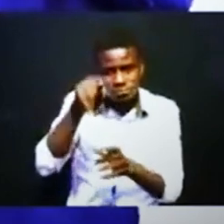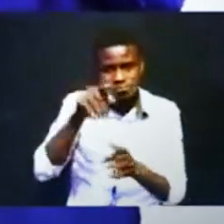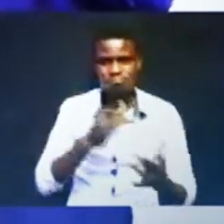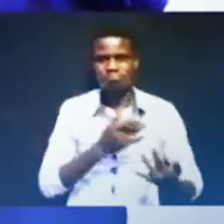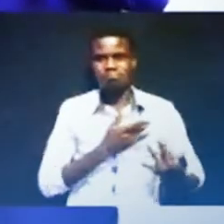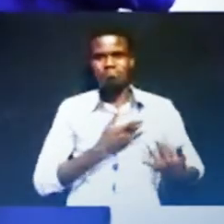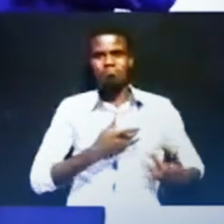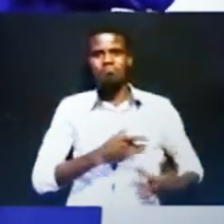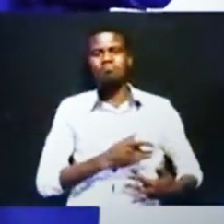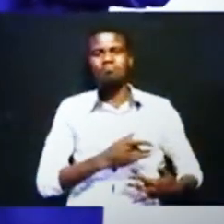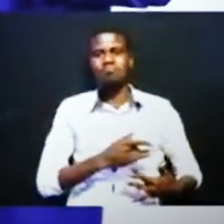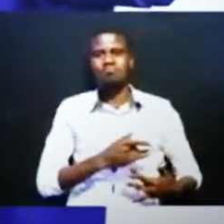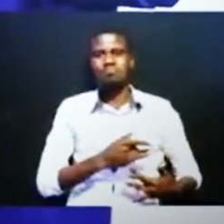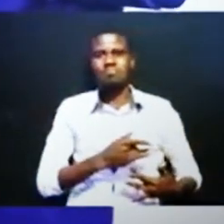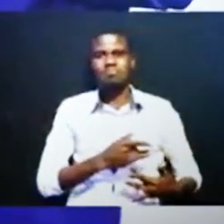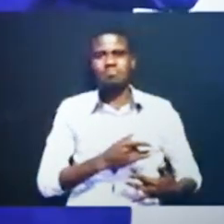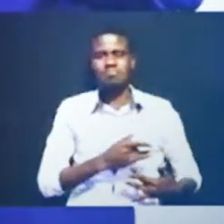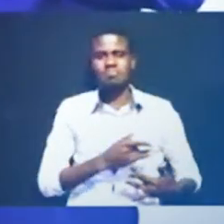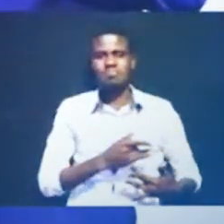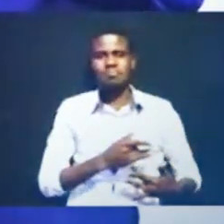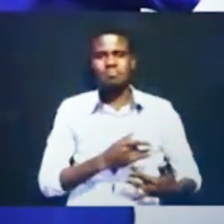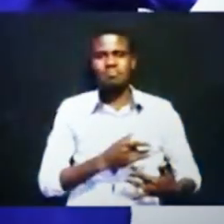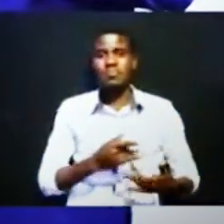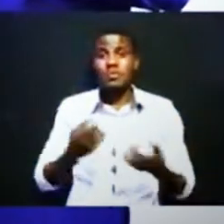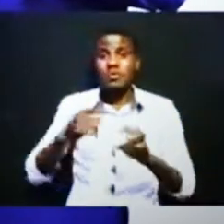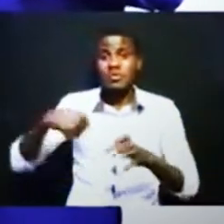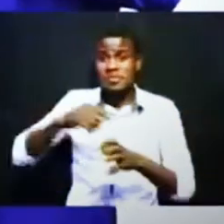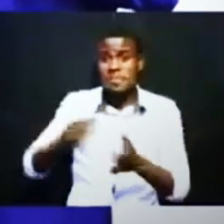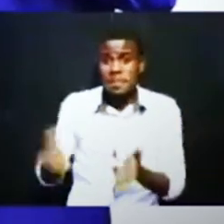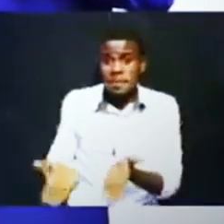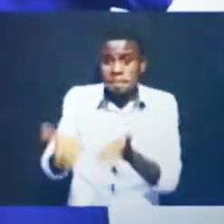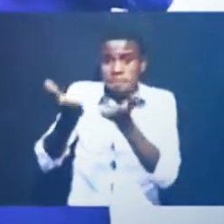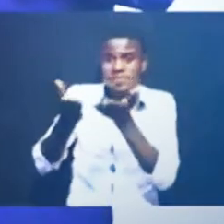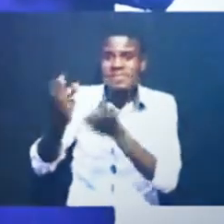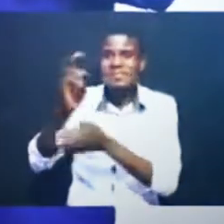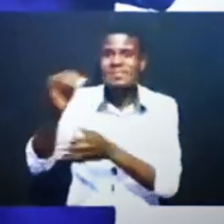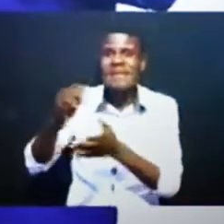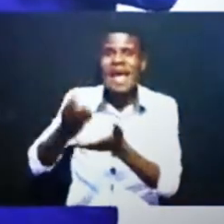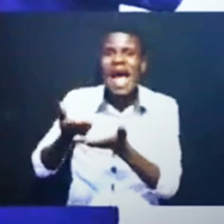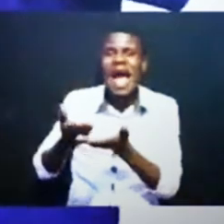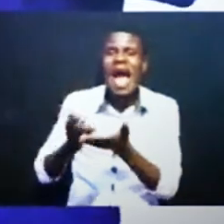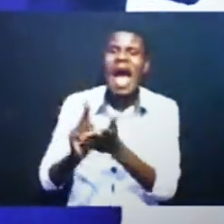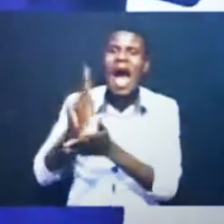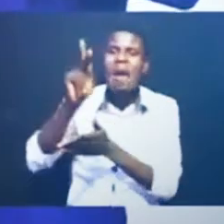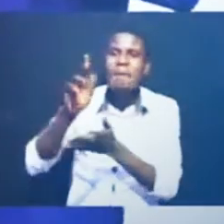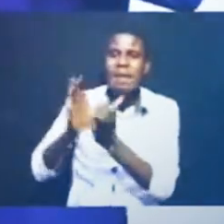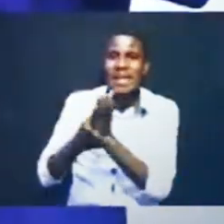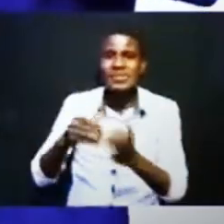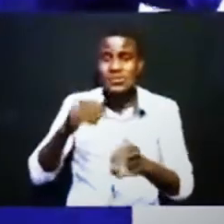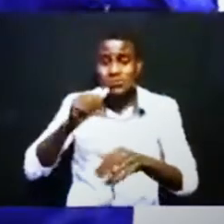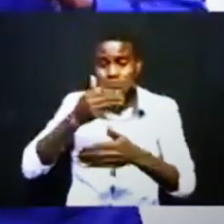lift him up by our good deeds, he will draw all men unto himself.